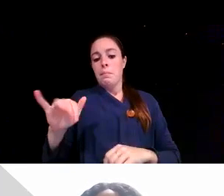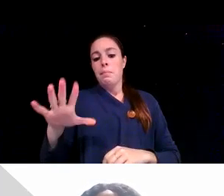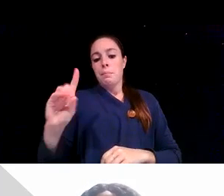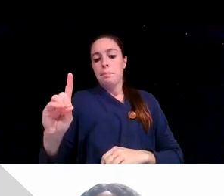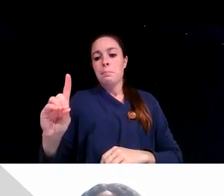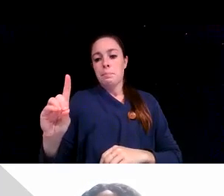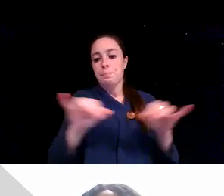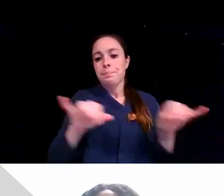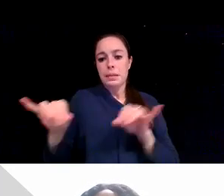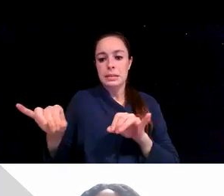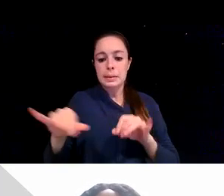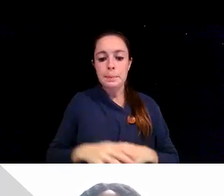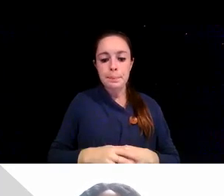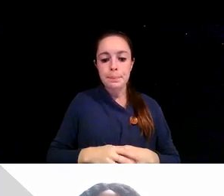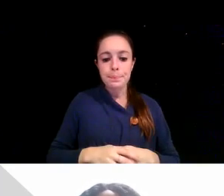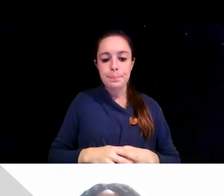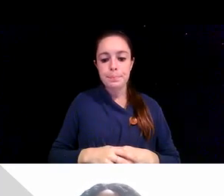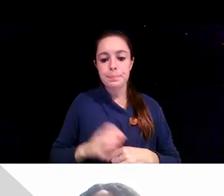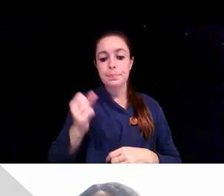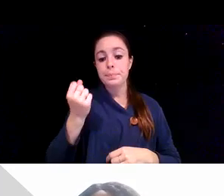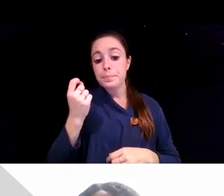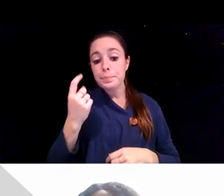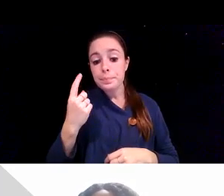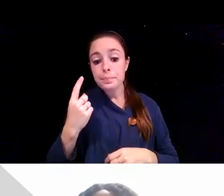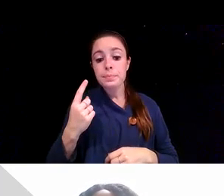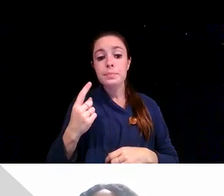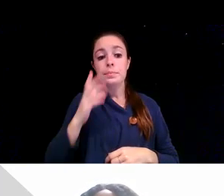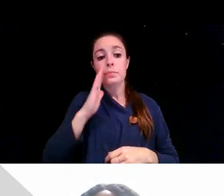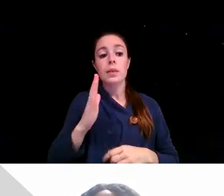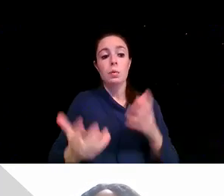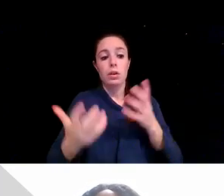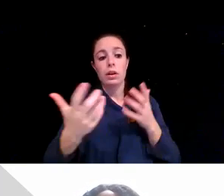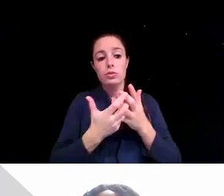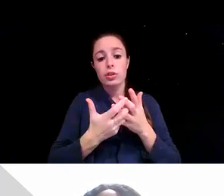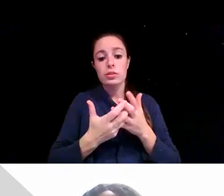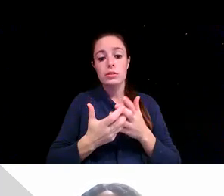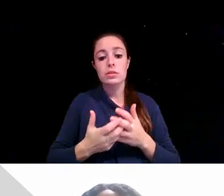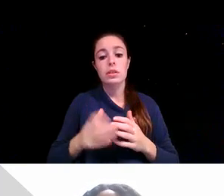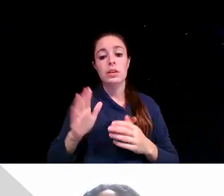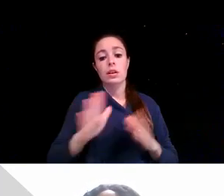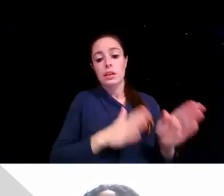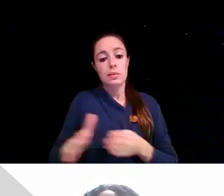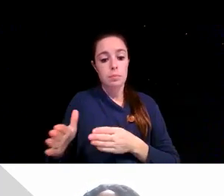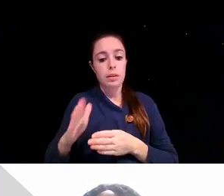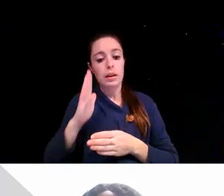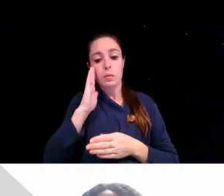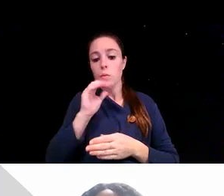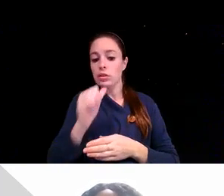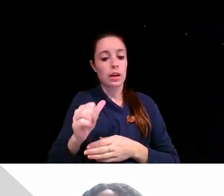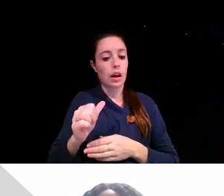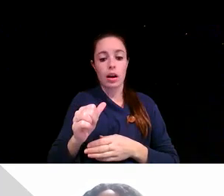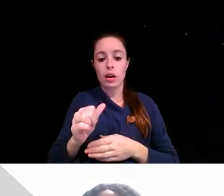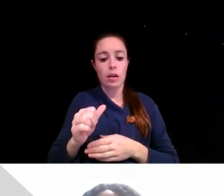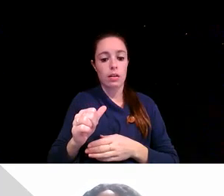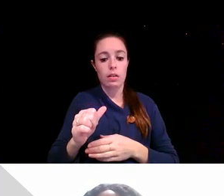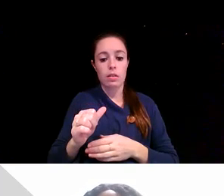of the application, it is just that with Medicaid, the plan does not start from the beginning of the